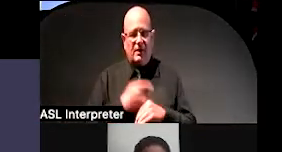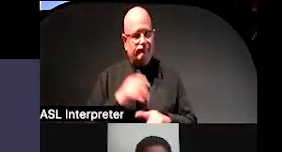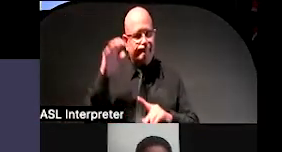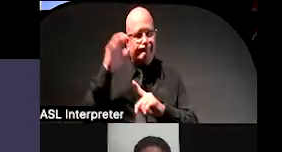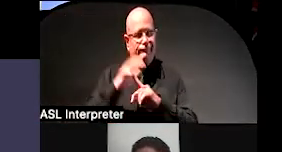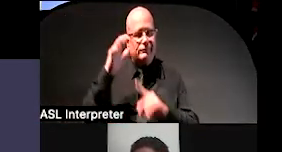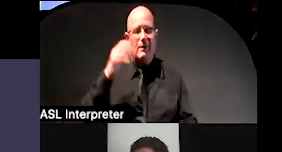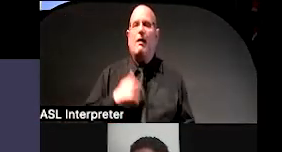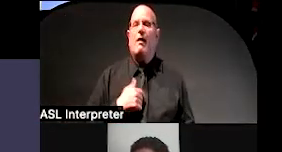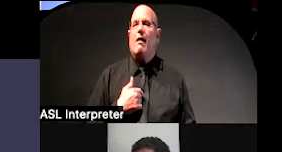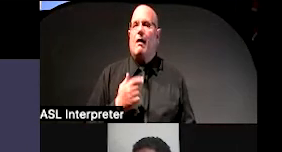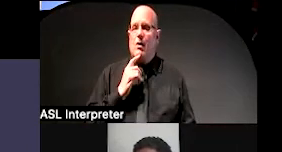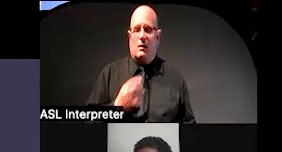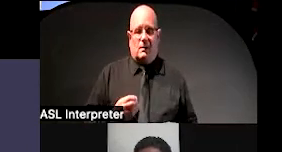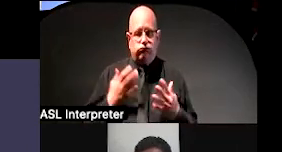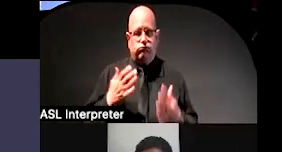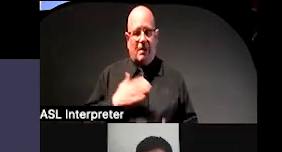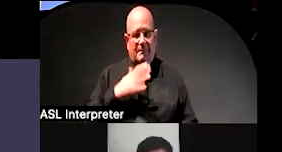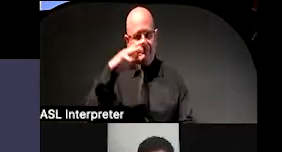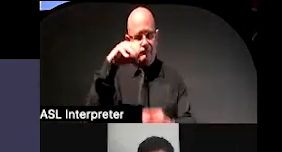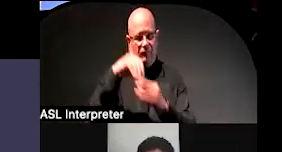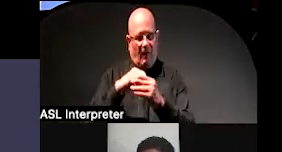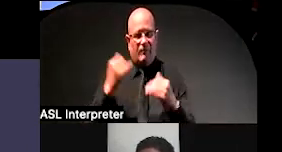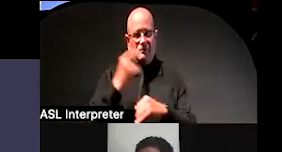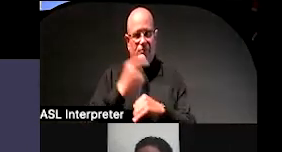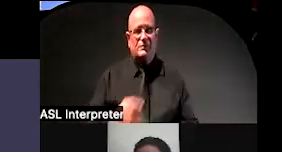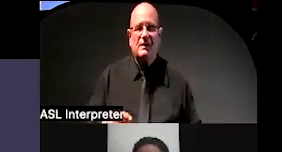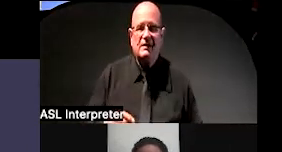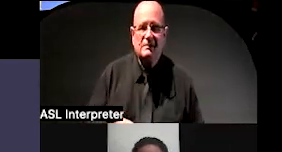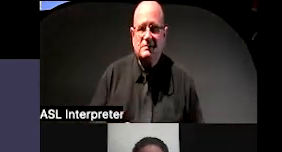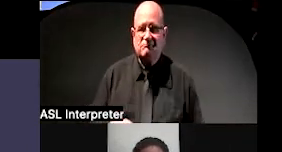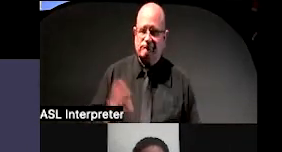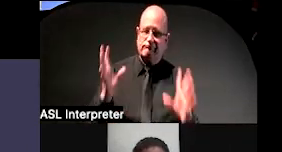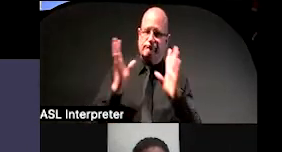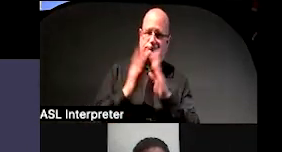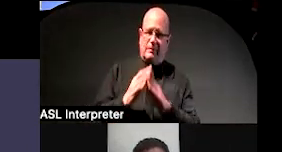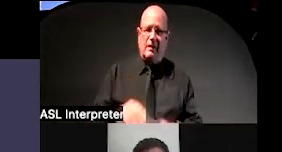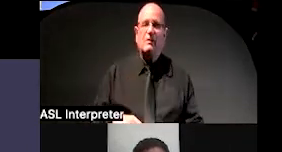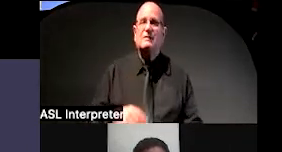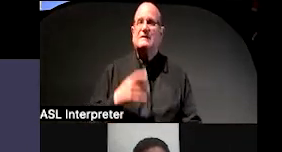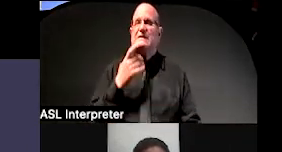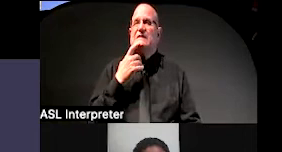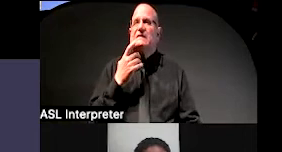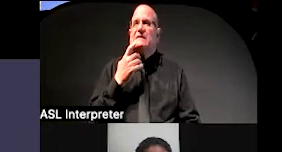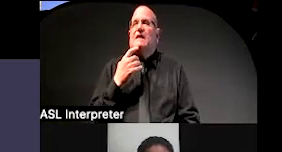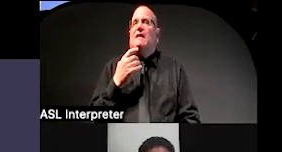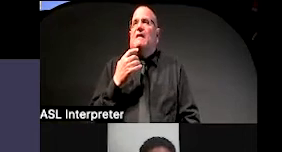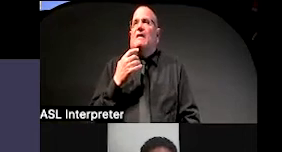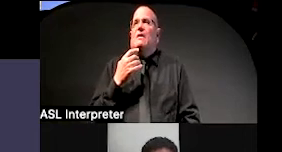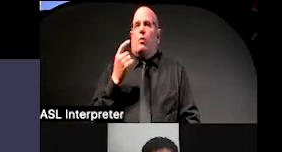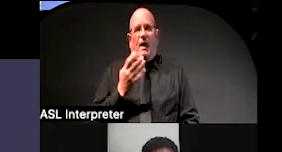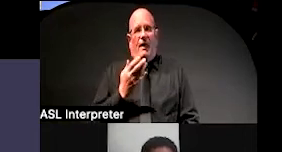am just so happy to be a part of today's summit. I would say one